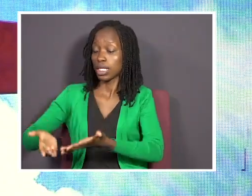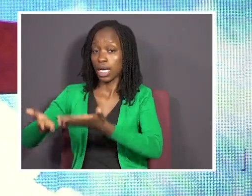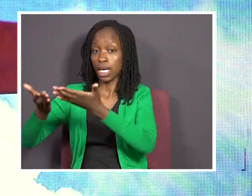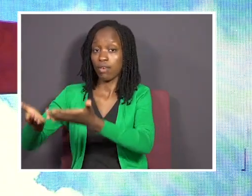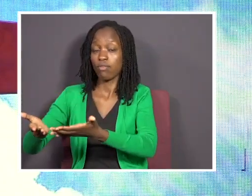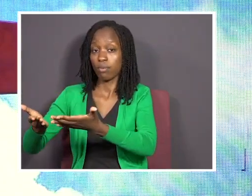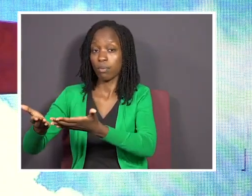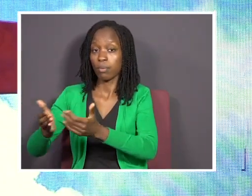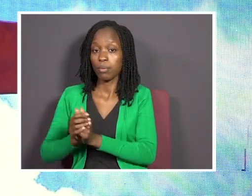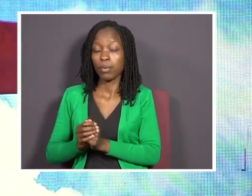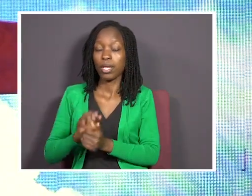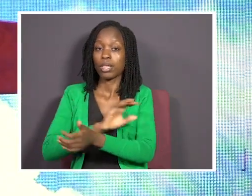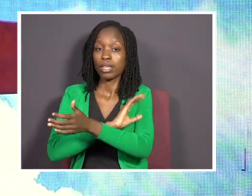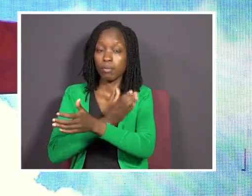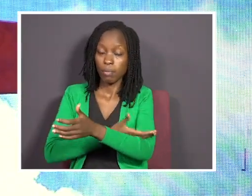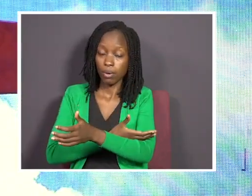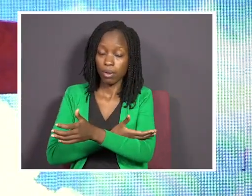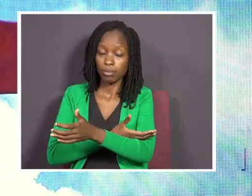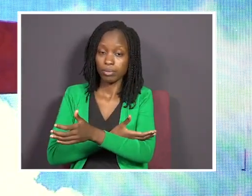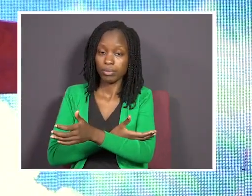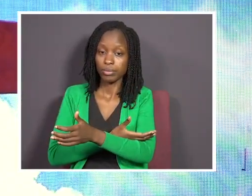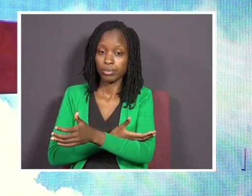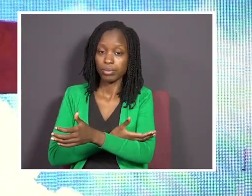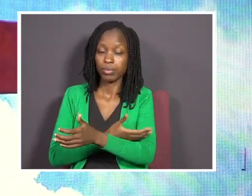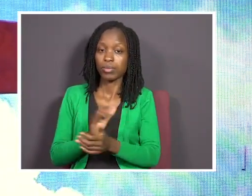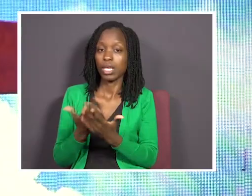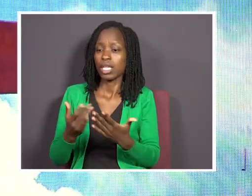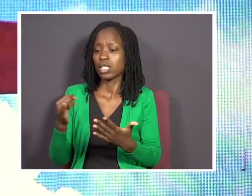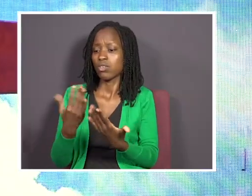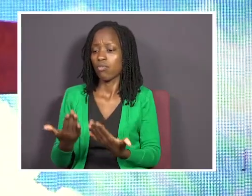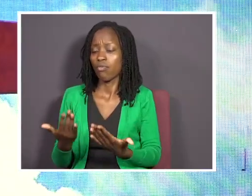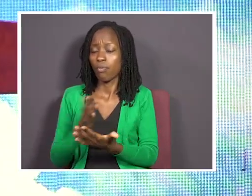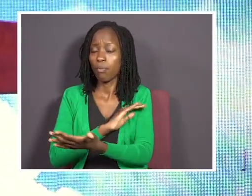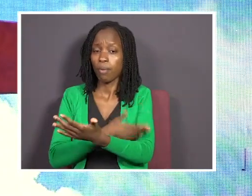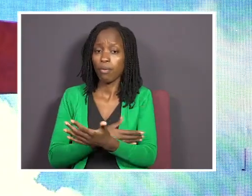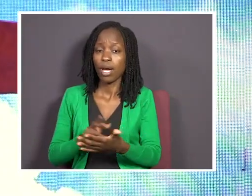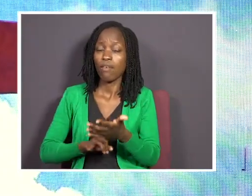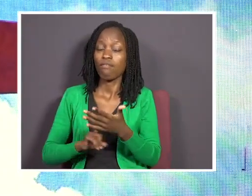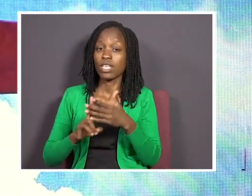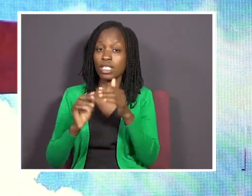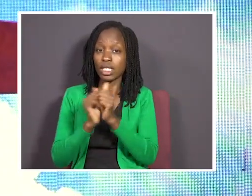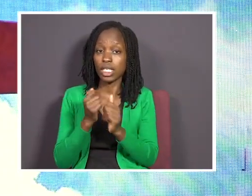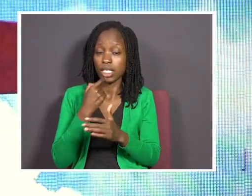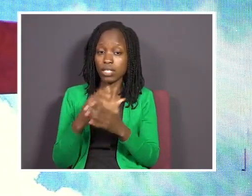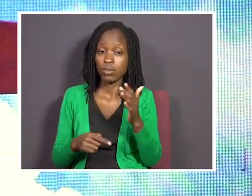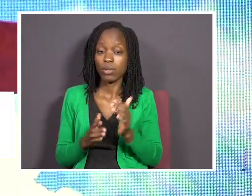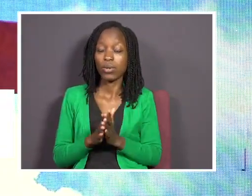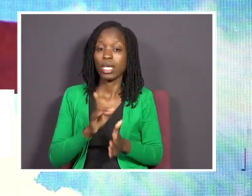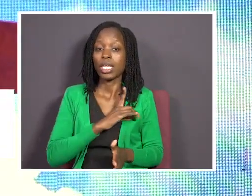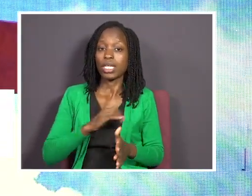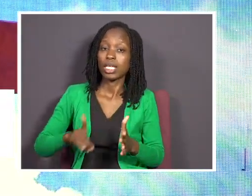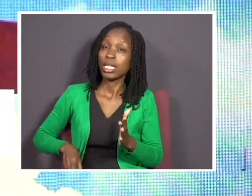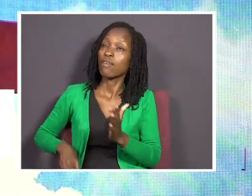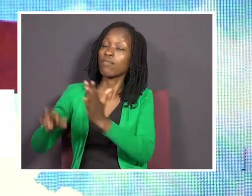over the mantle, or the instruments of power. And verse 10 says,